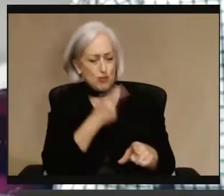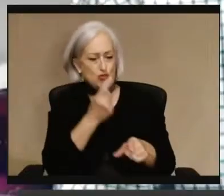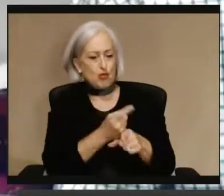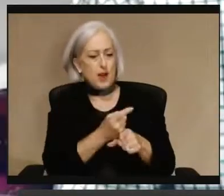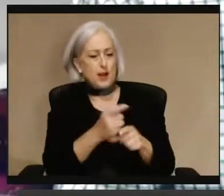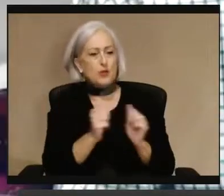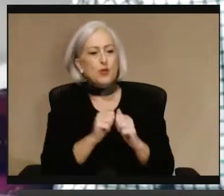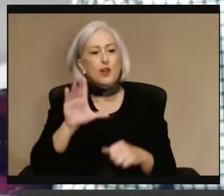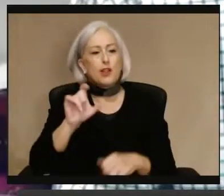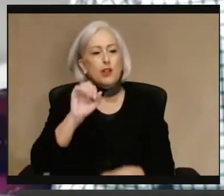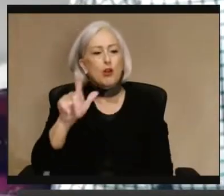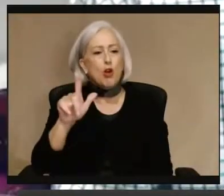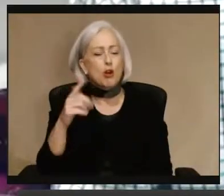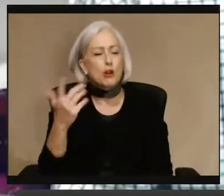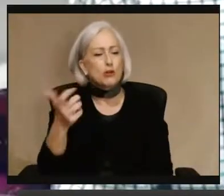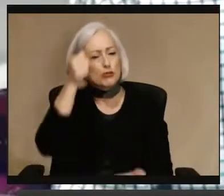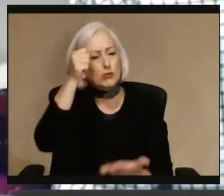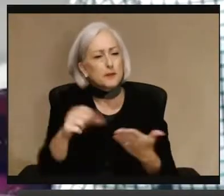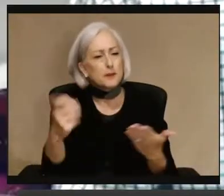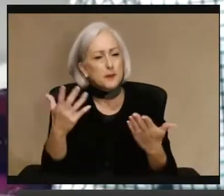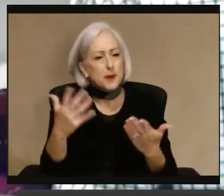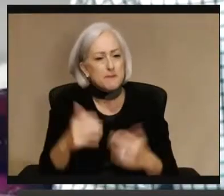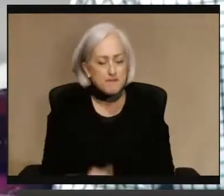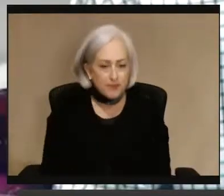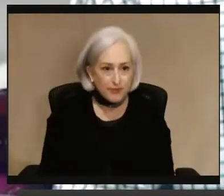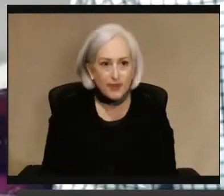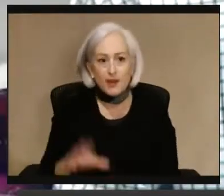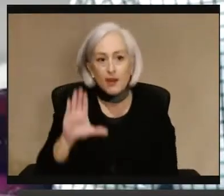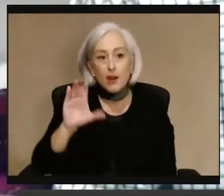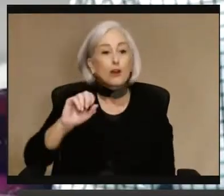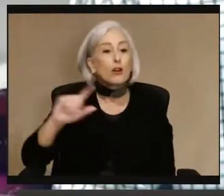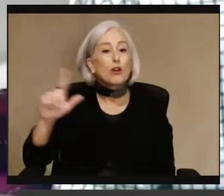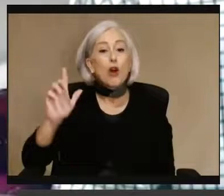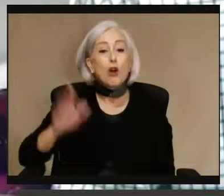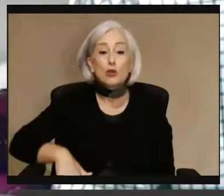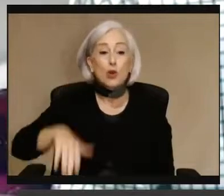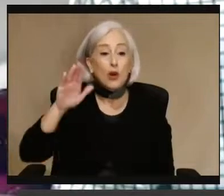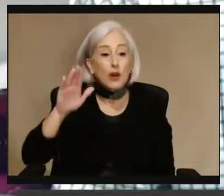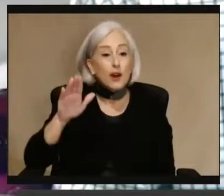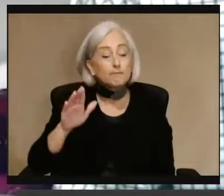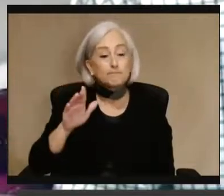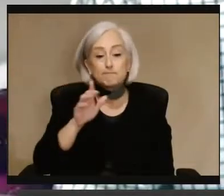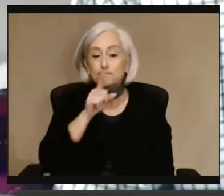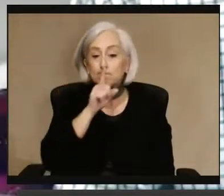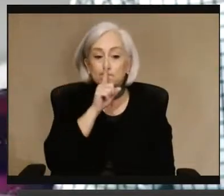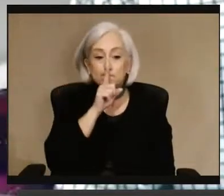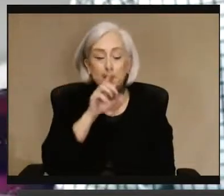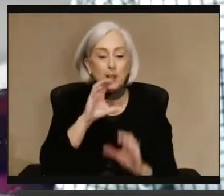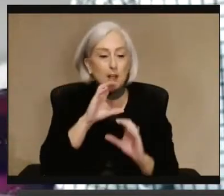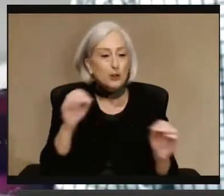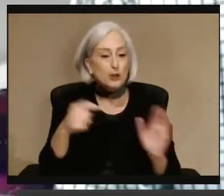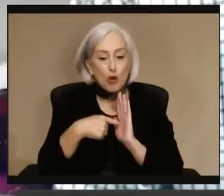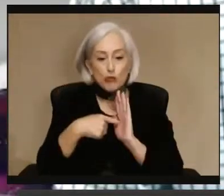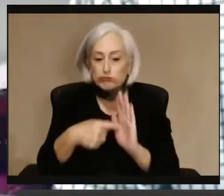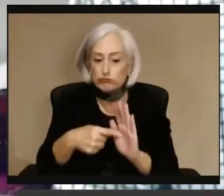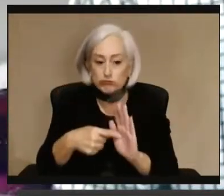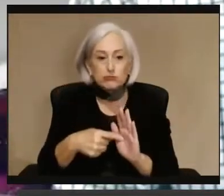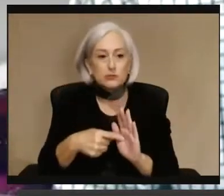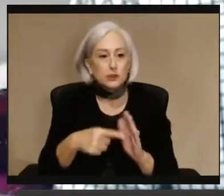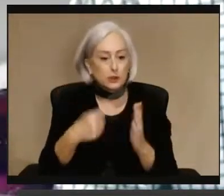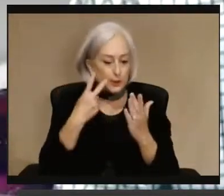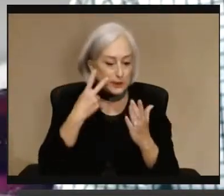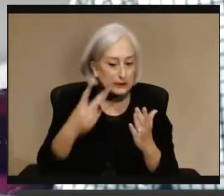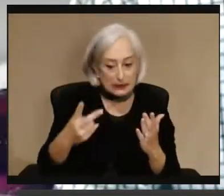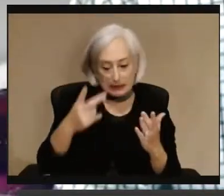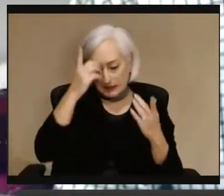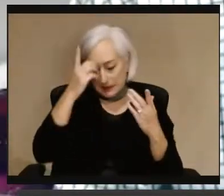Well, with Carl growing up, he never had any signs really. He didn't suffer from depression or any issues